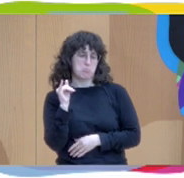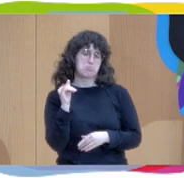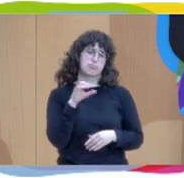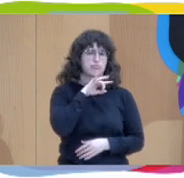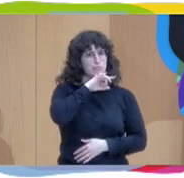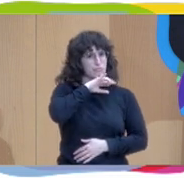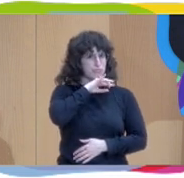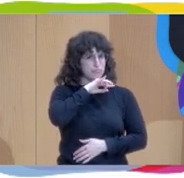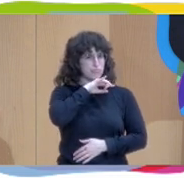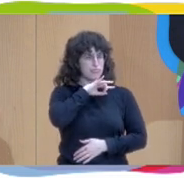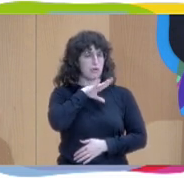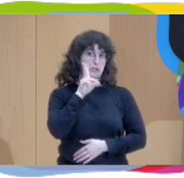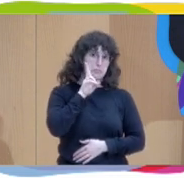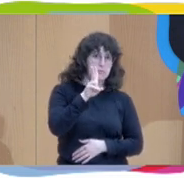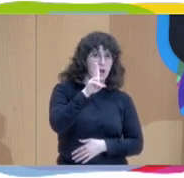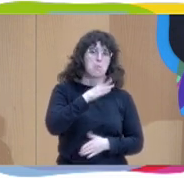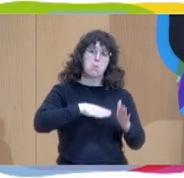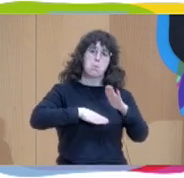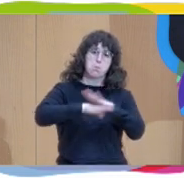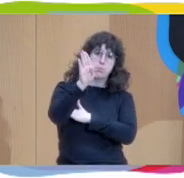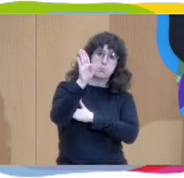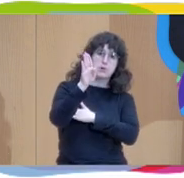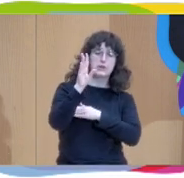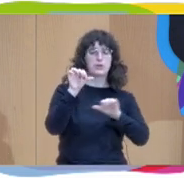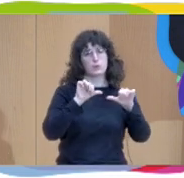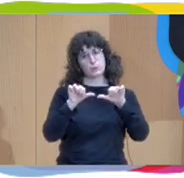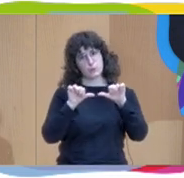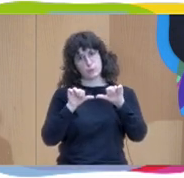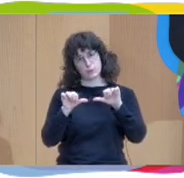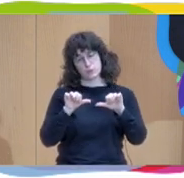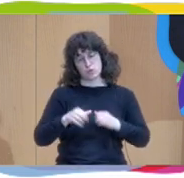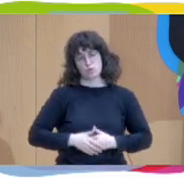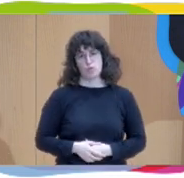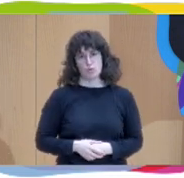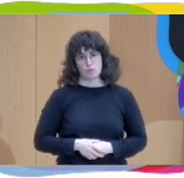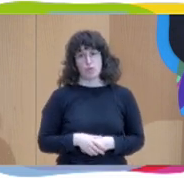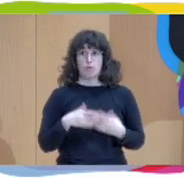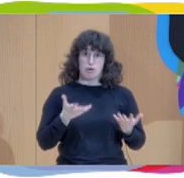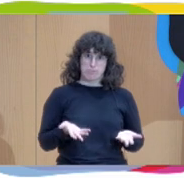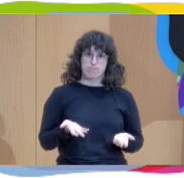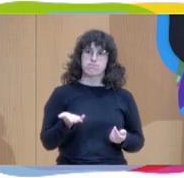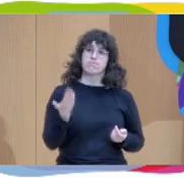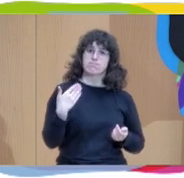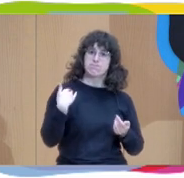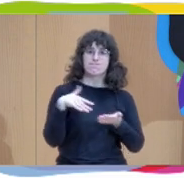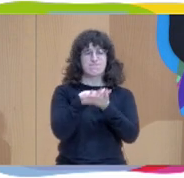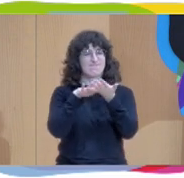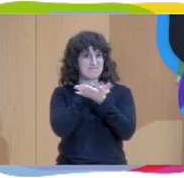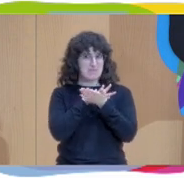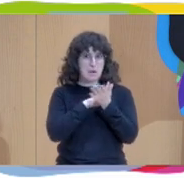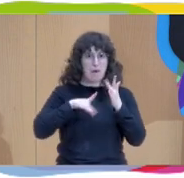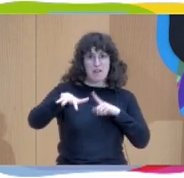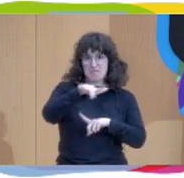they described the overall atmosphere. Of the training course of the really positive and also hopeful,